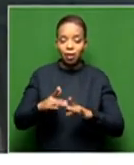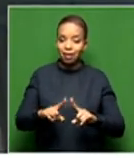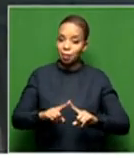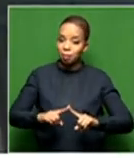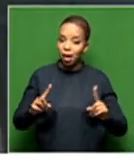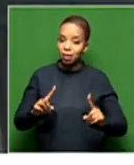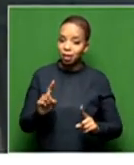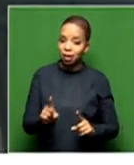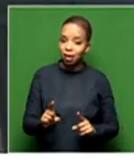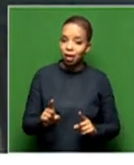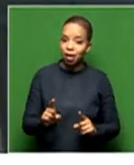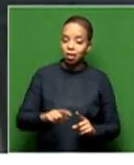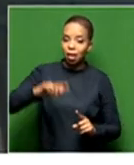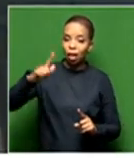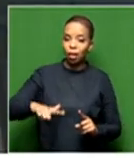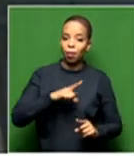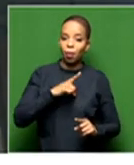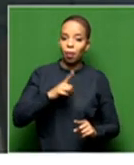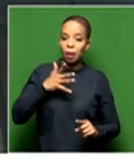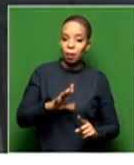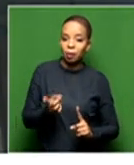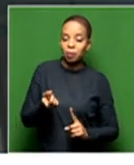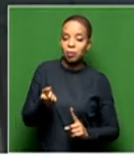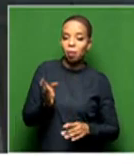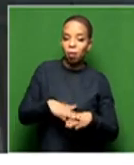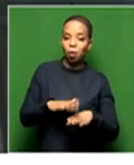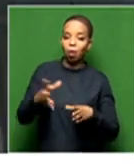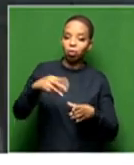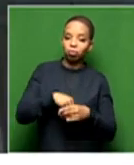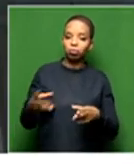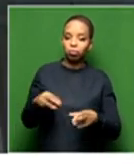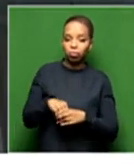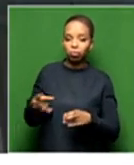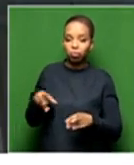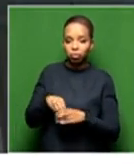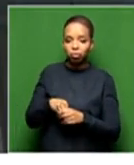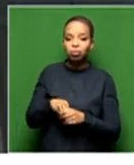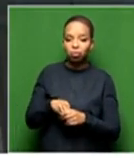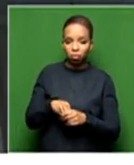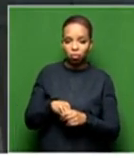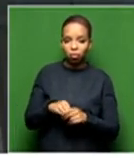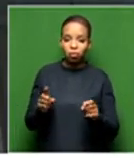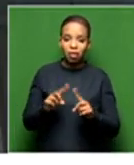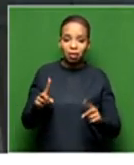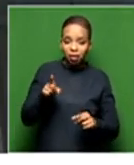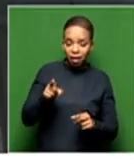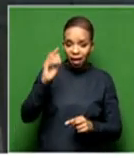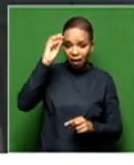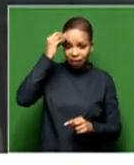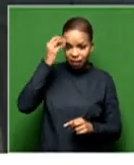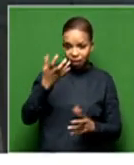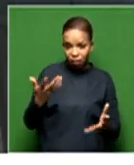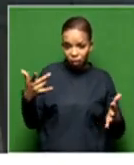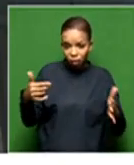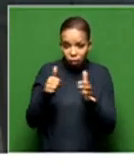allows to attract very high-level personalities with whom it's interesting for our team and partners